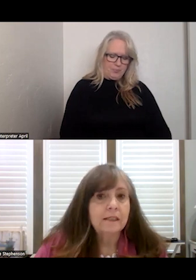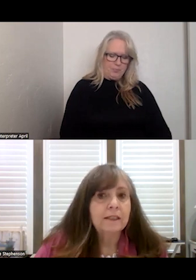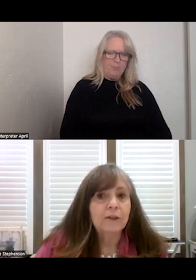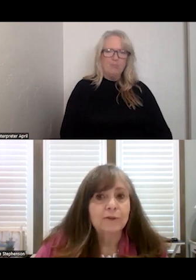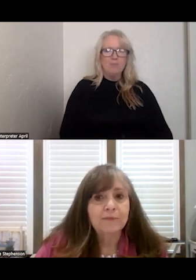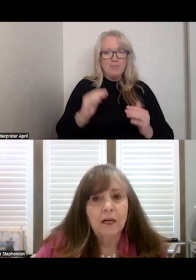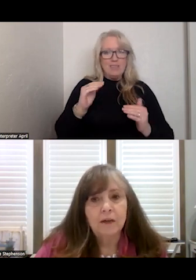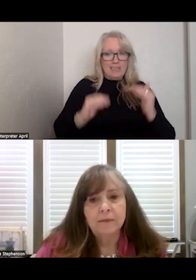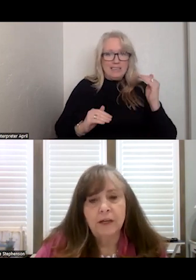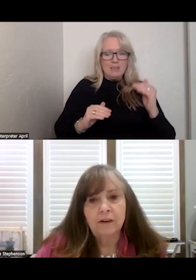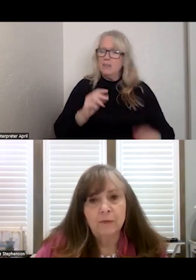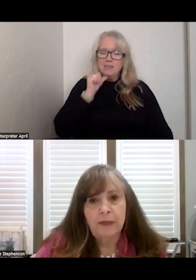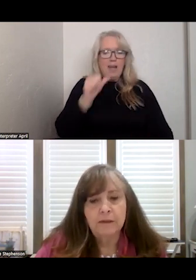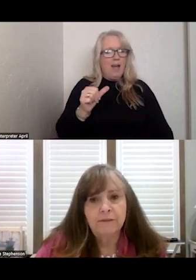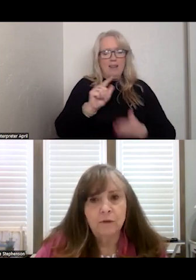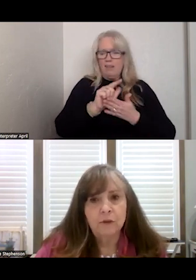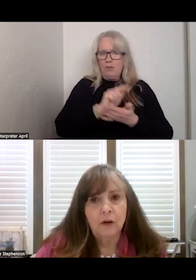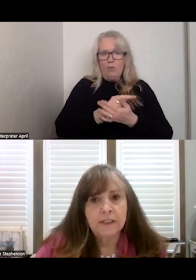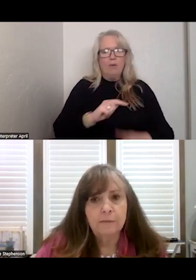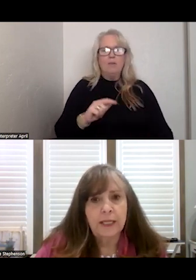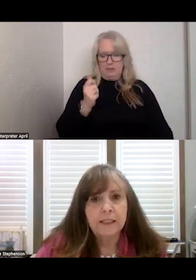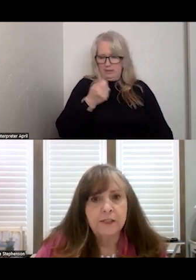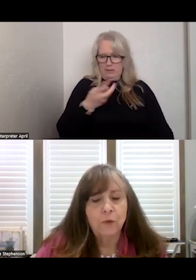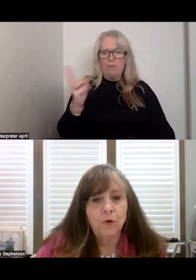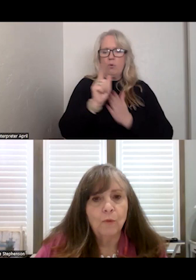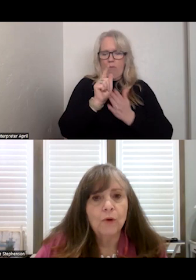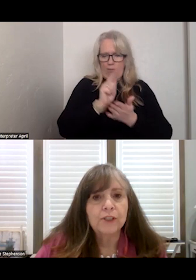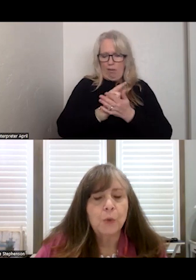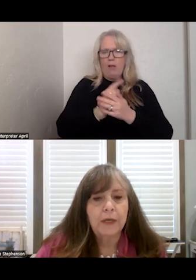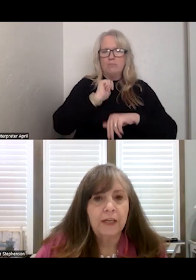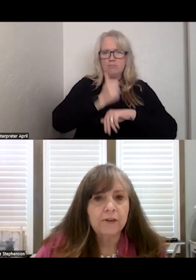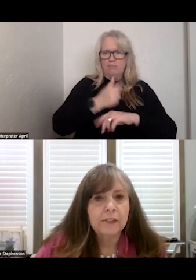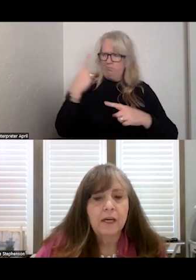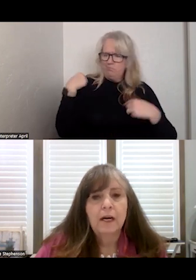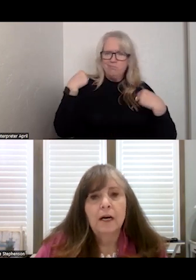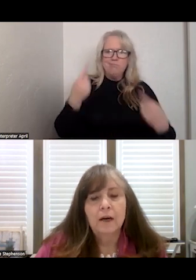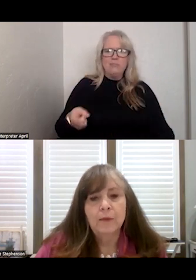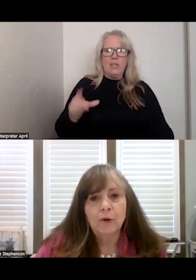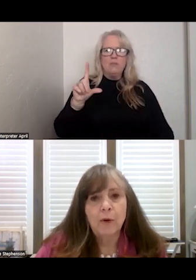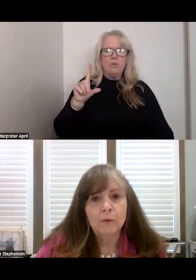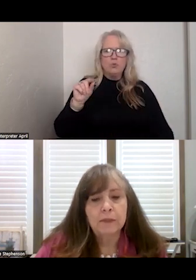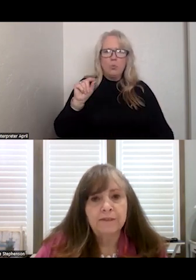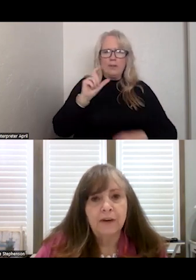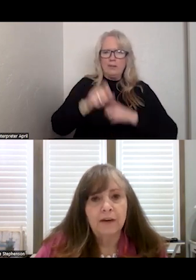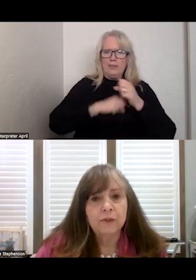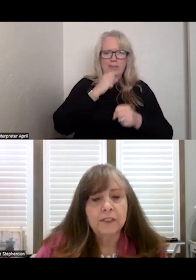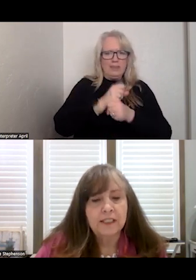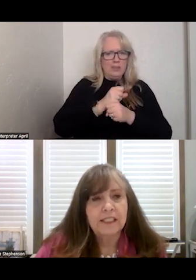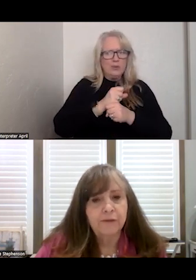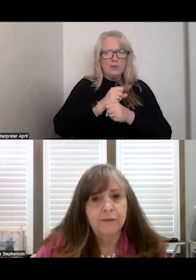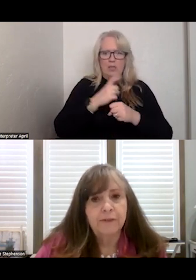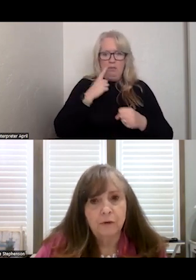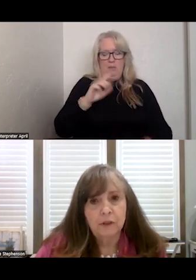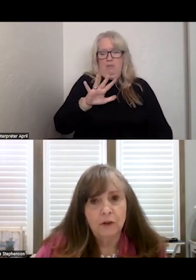Inequity is illegal. There have been federal laws in place for more than 20 years. There are probably 5 or